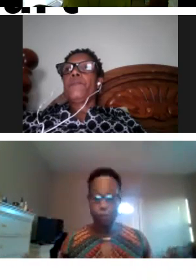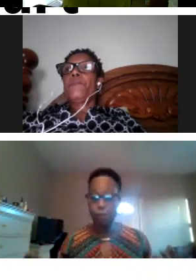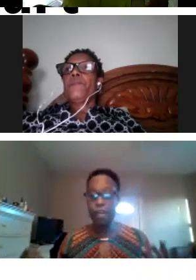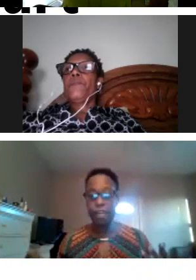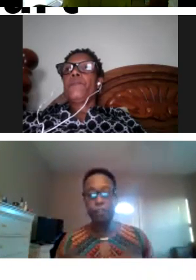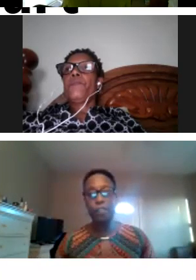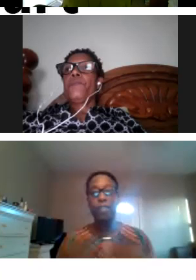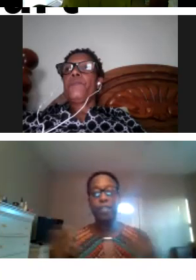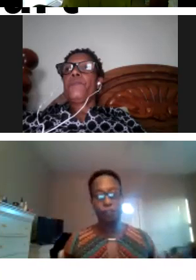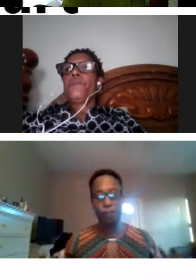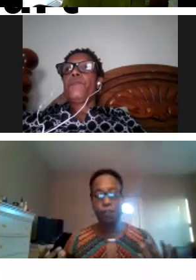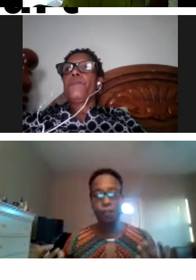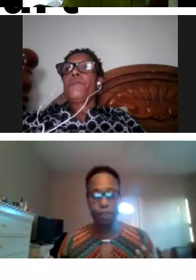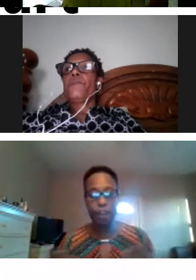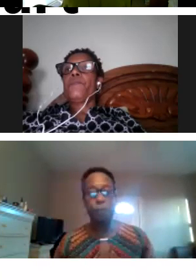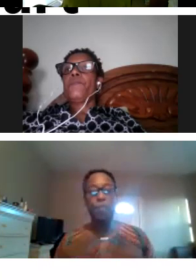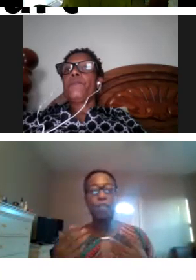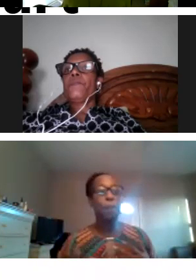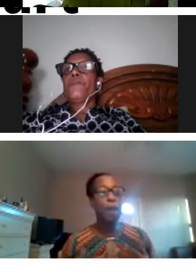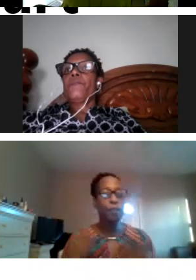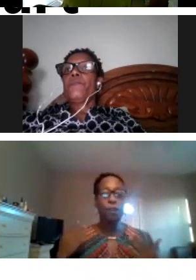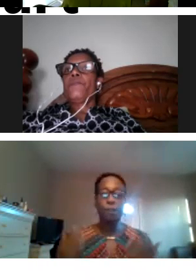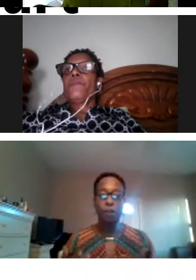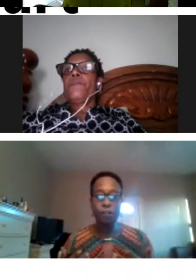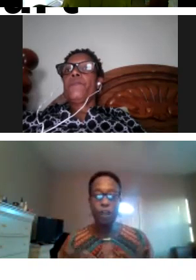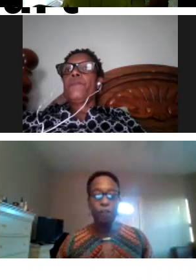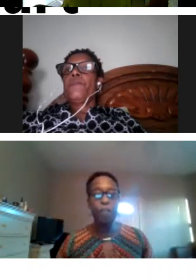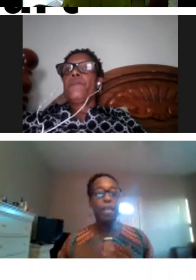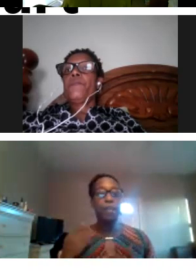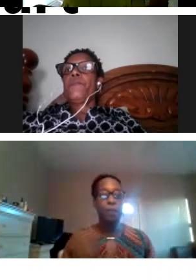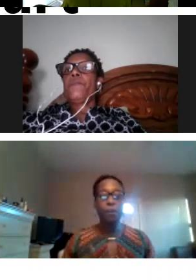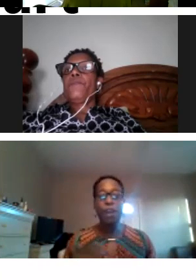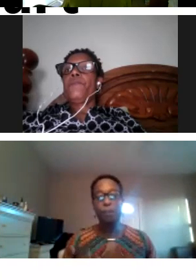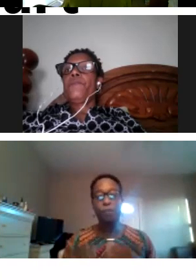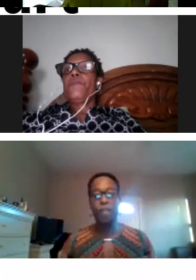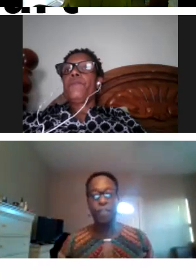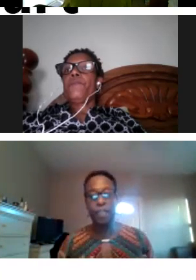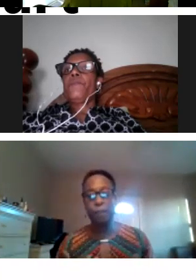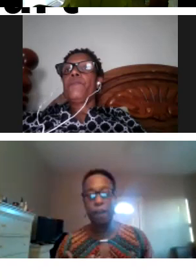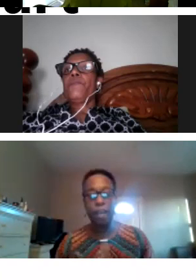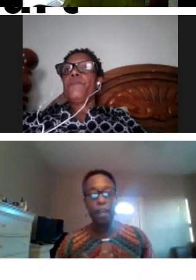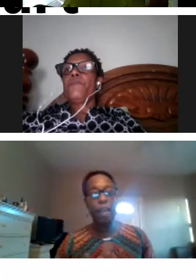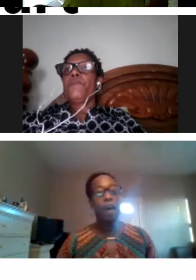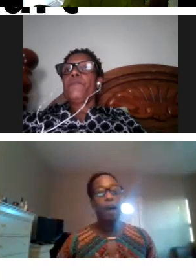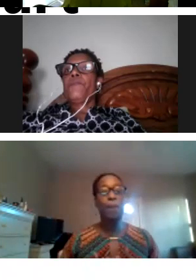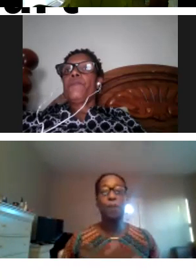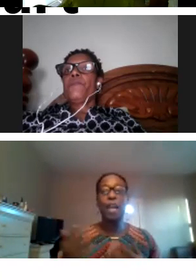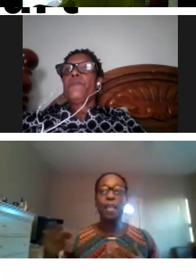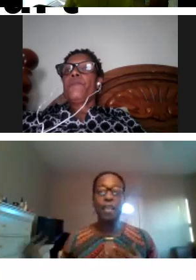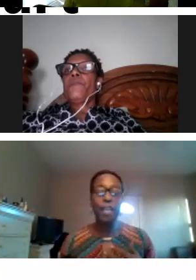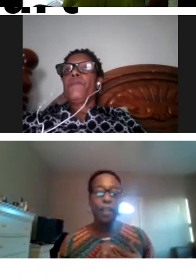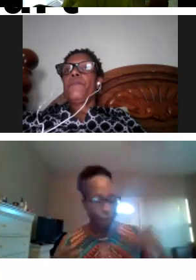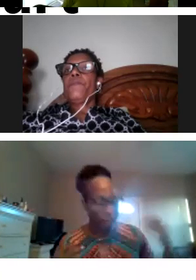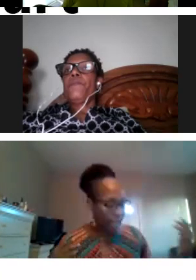such important issues such as universal healthcare, when we talk about it on a personal level, then people are able to relate to that, right? And we're